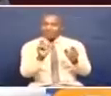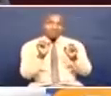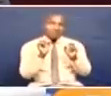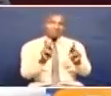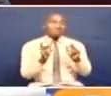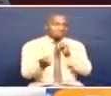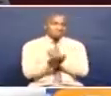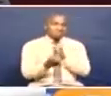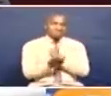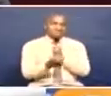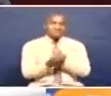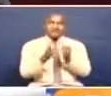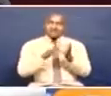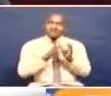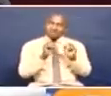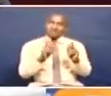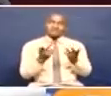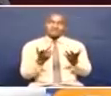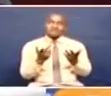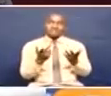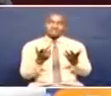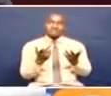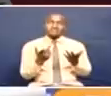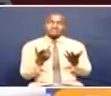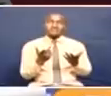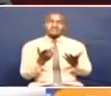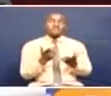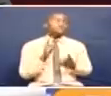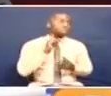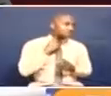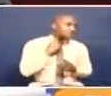about the case. I think it's bittersweet. Yeah.